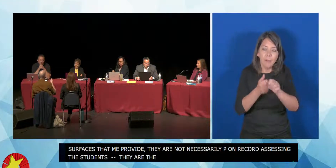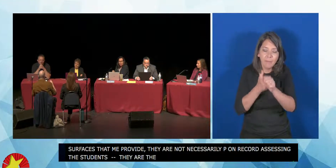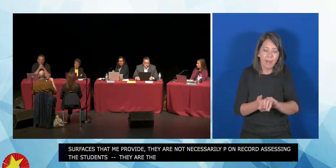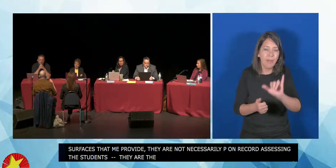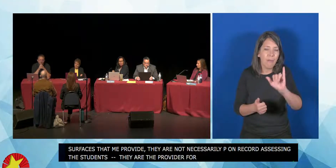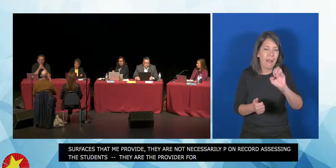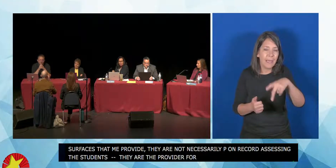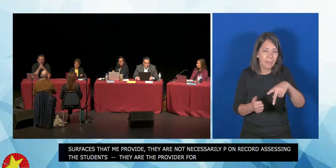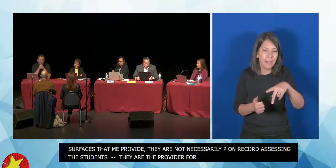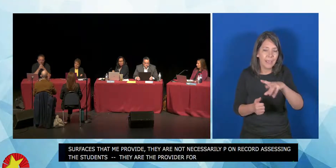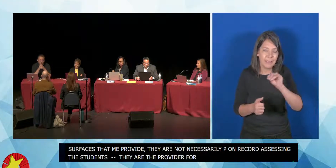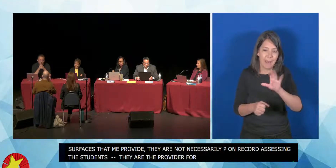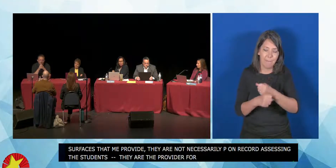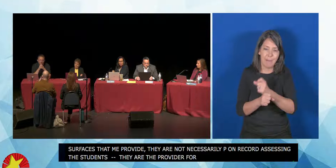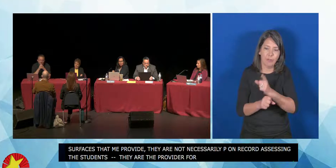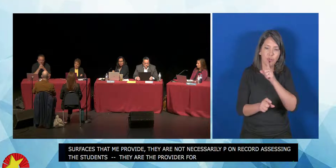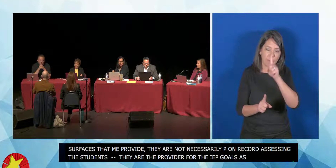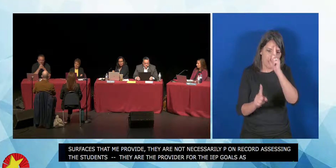the IEP.